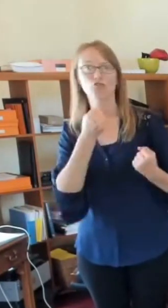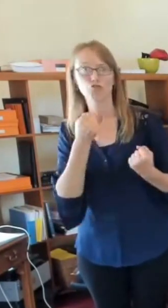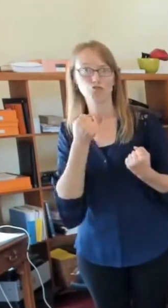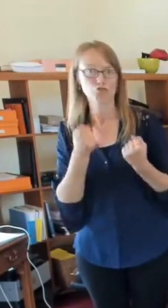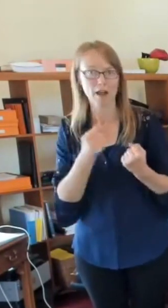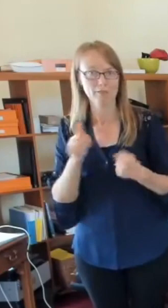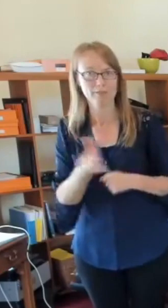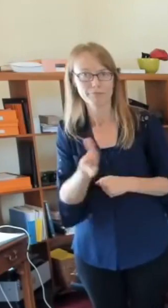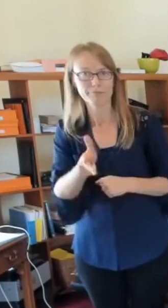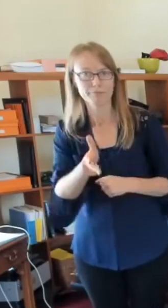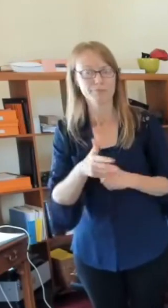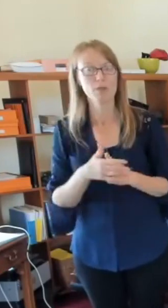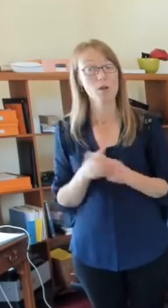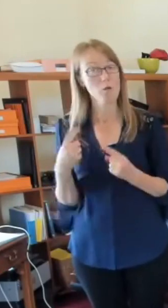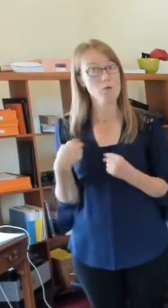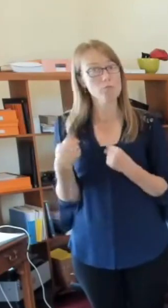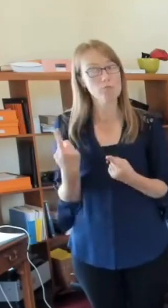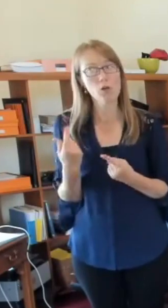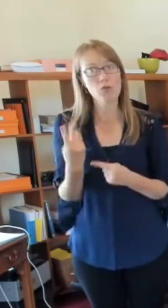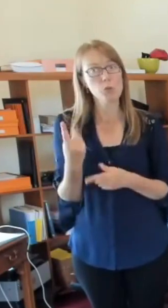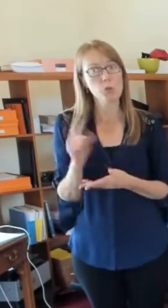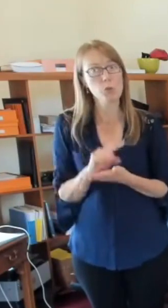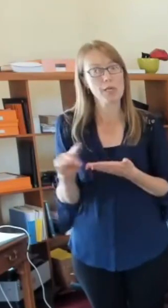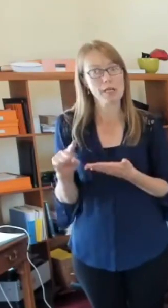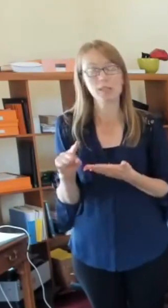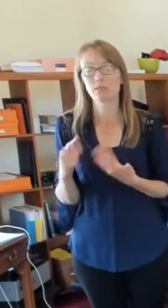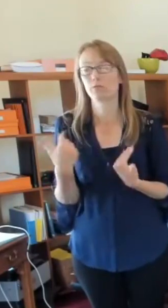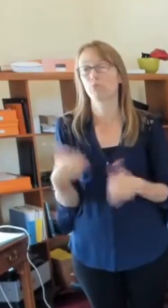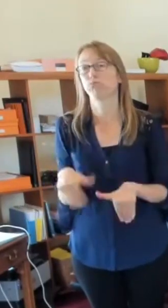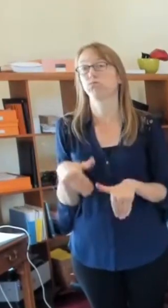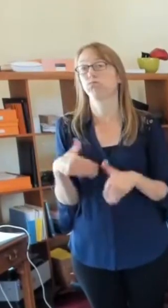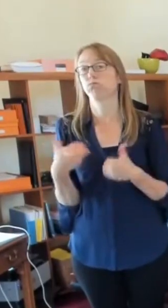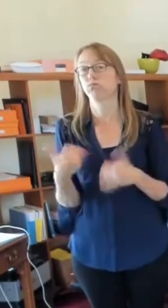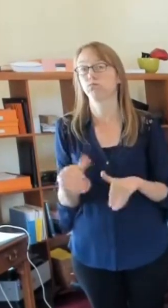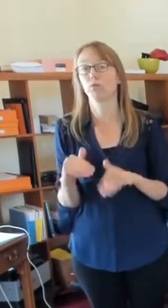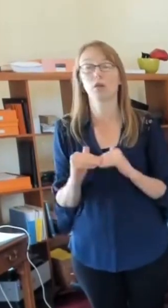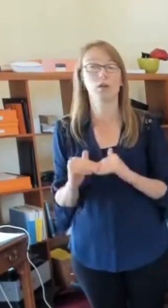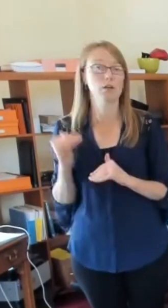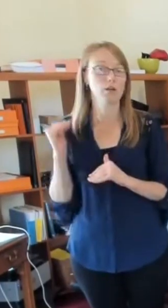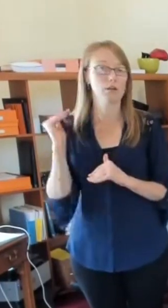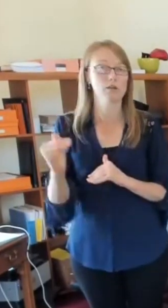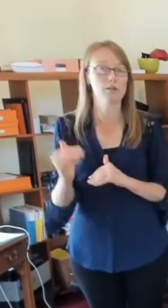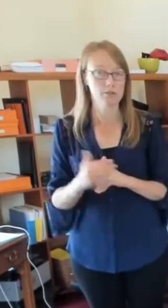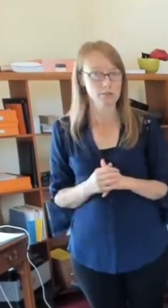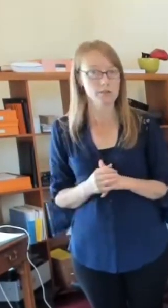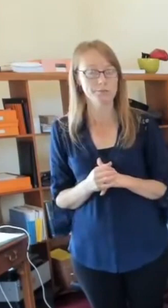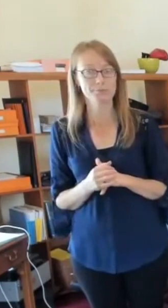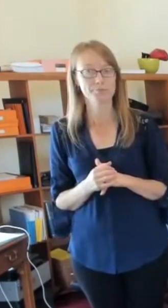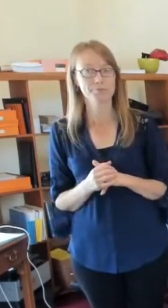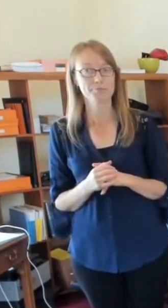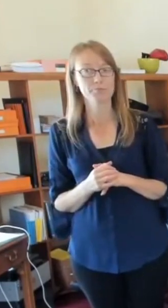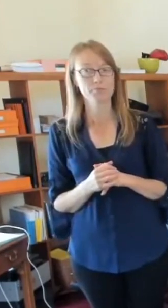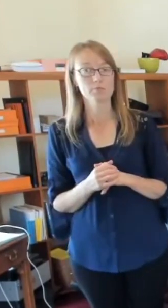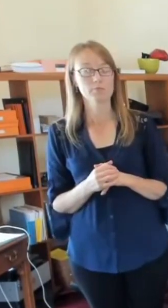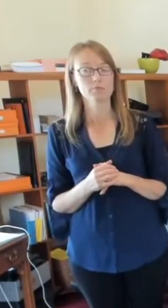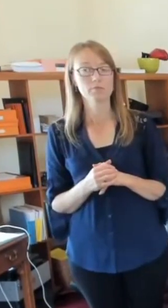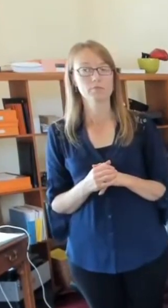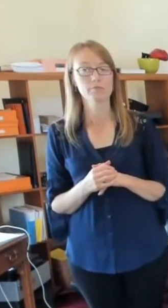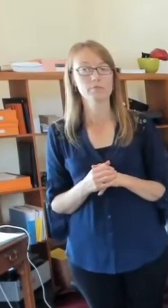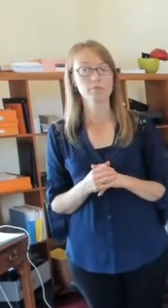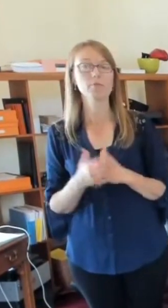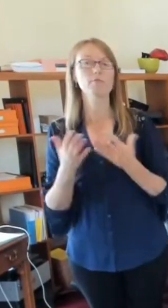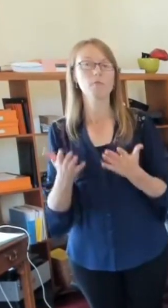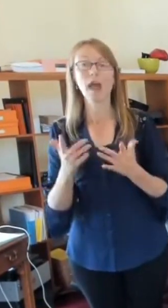weeks, has really just been exacerbated. We do know that when you begin